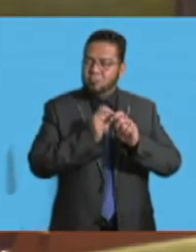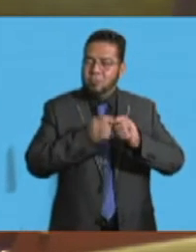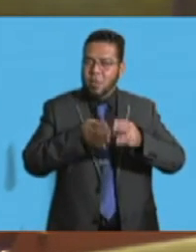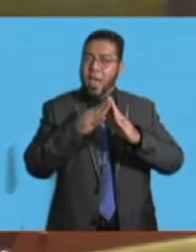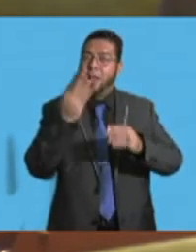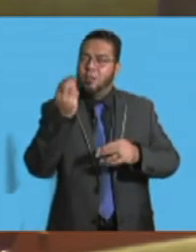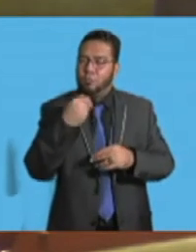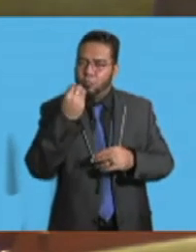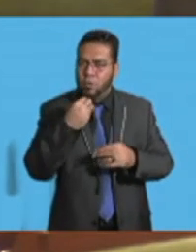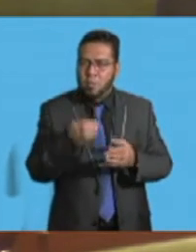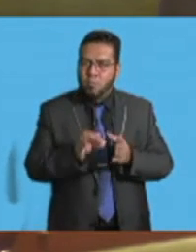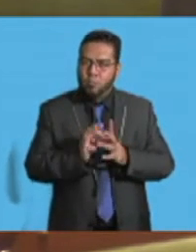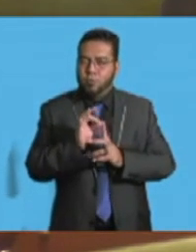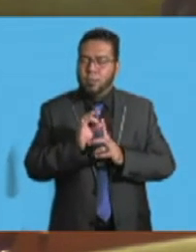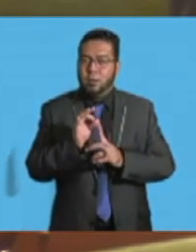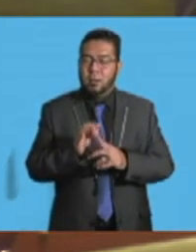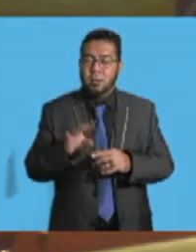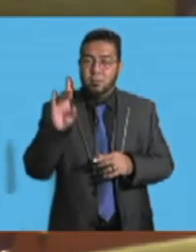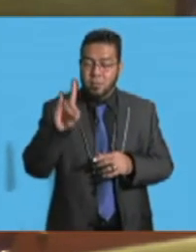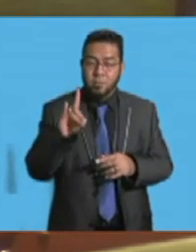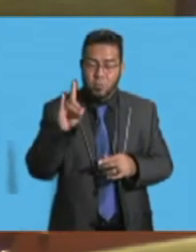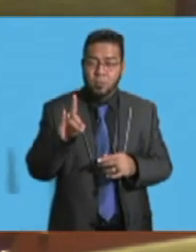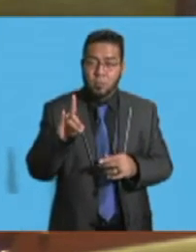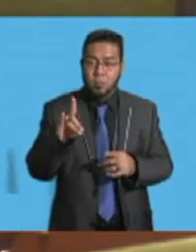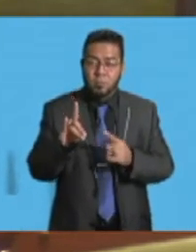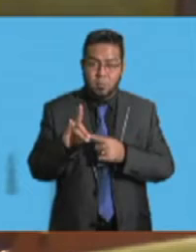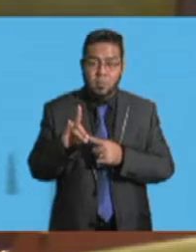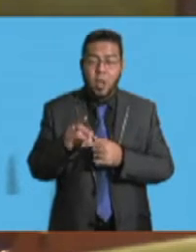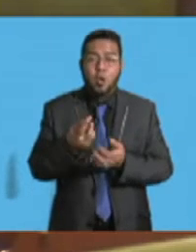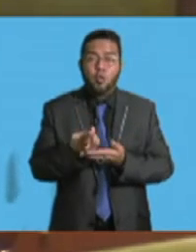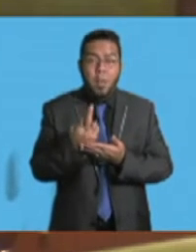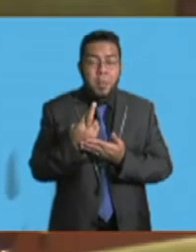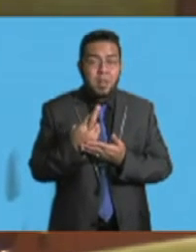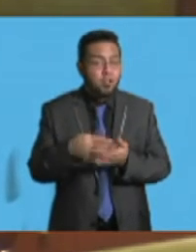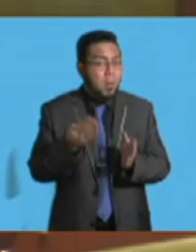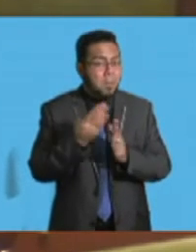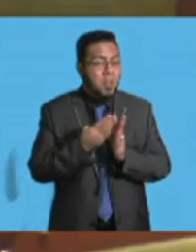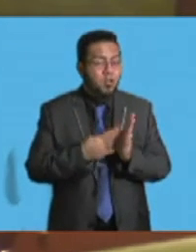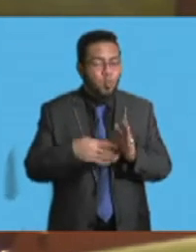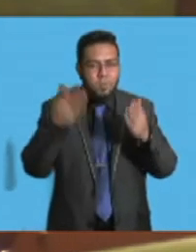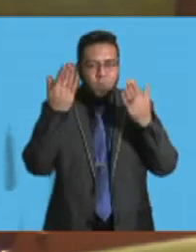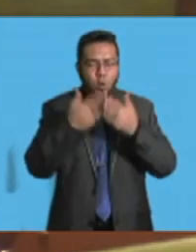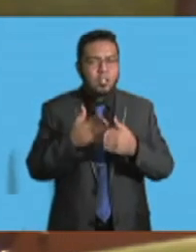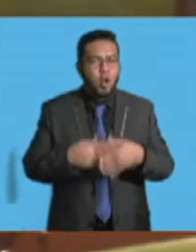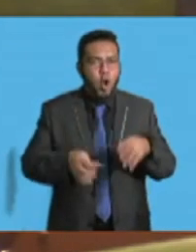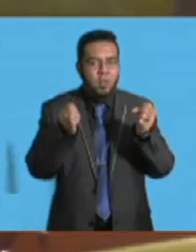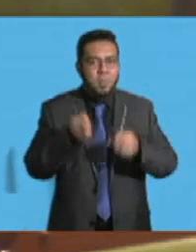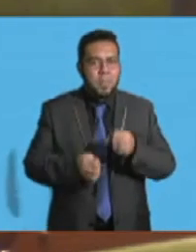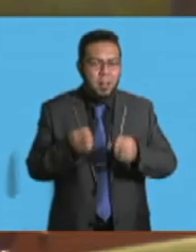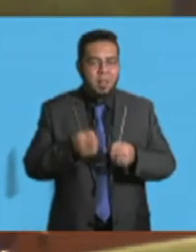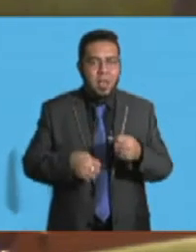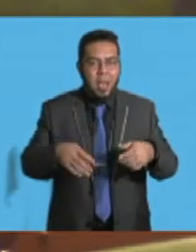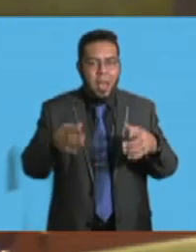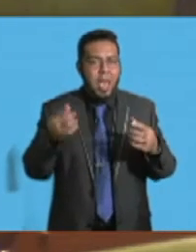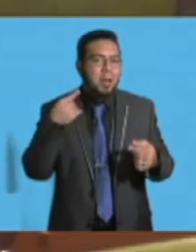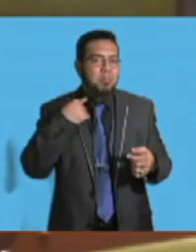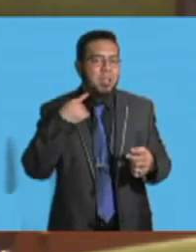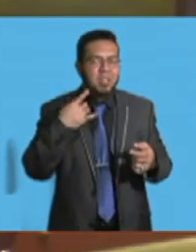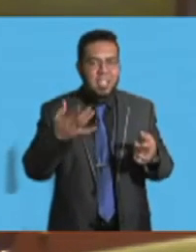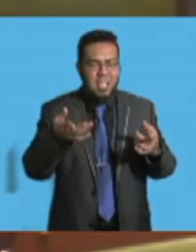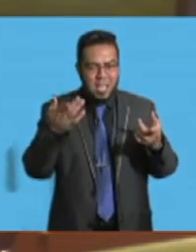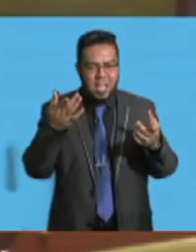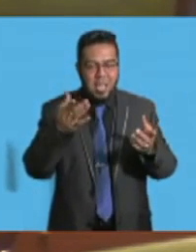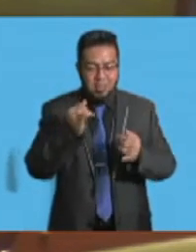improvement. Livestock rehab, Madam Speaker, the livestock rehabilitation budget will focus on the dairy and beef industries to improve disease